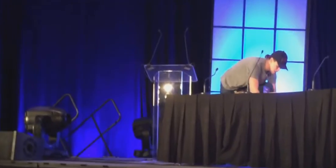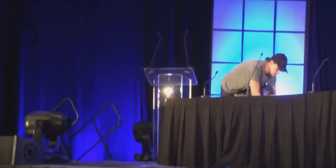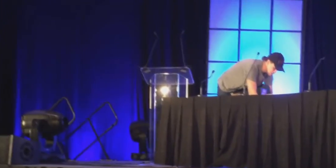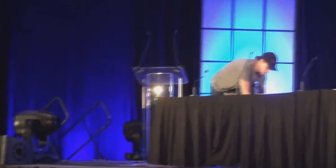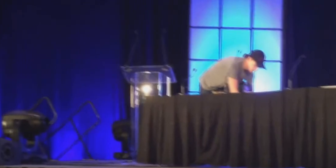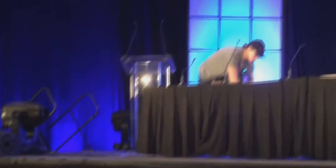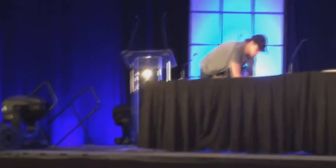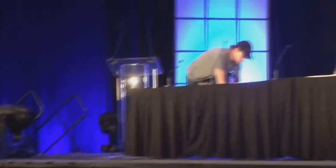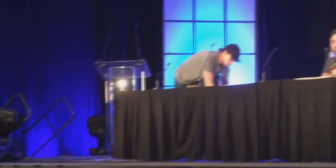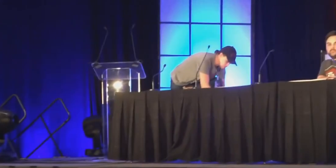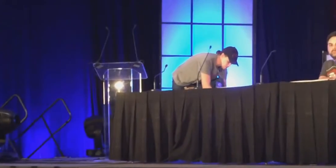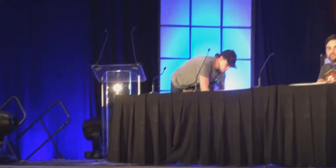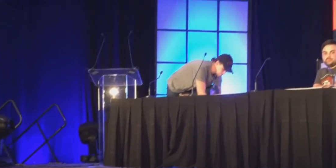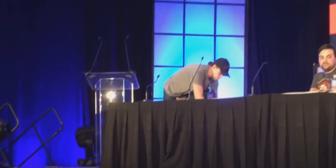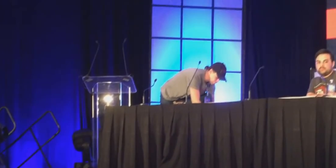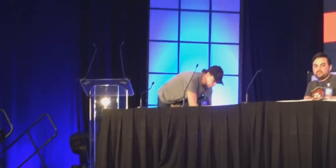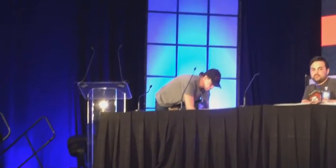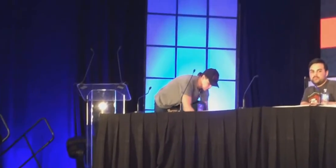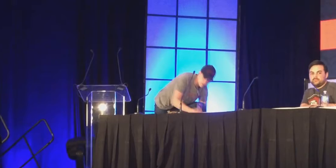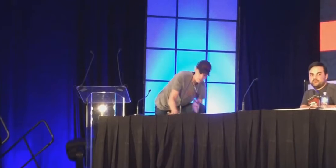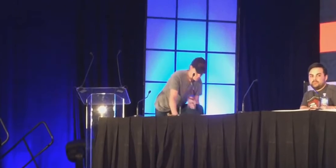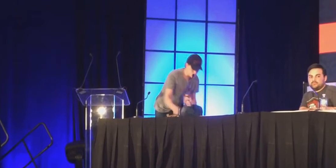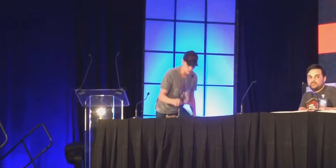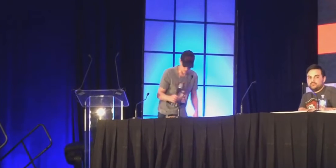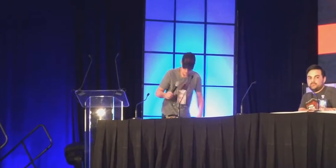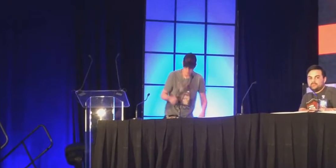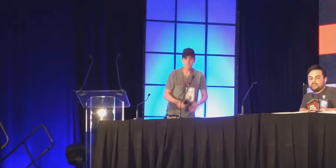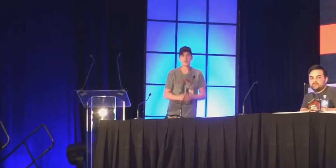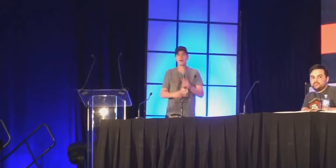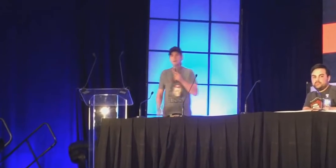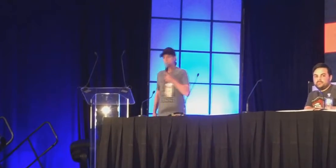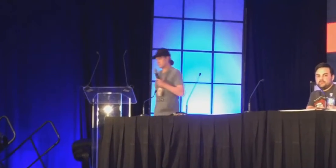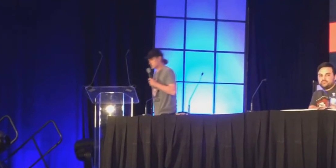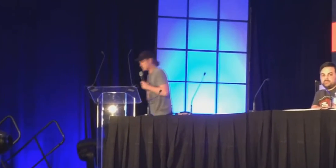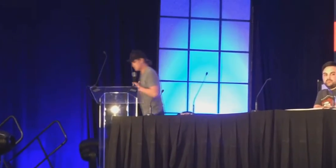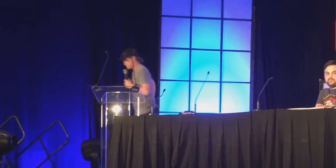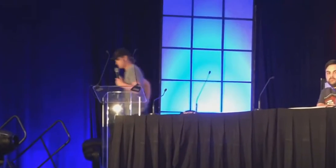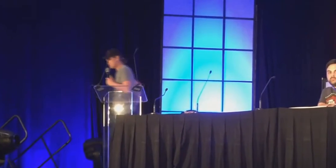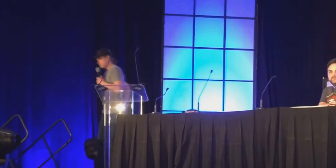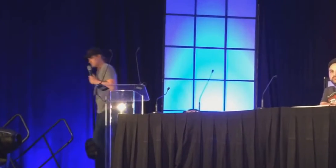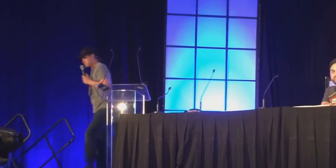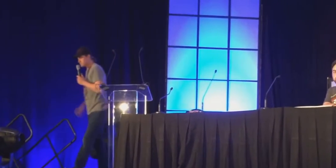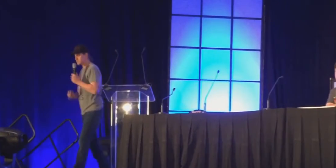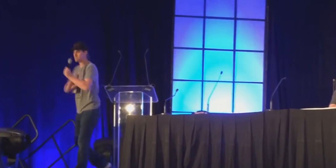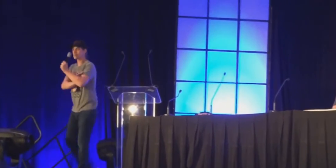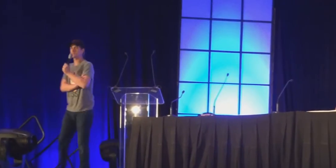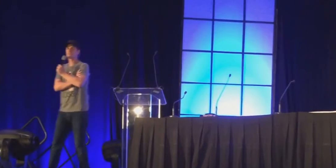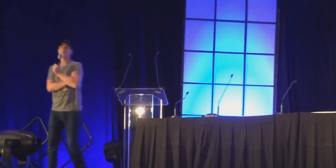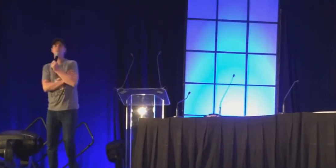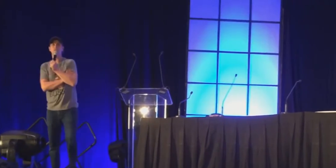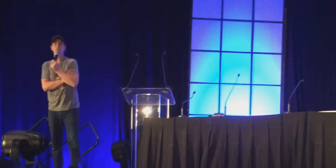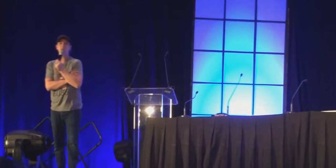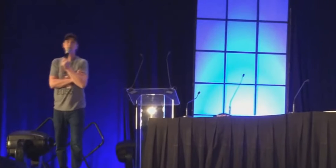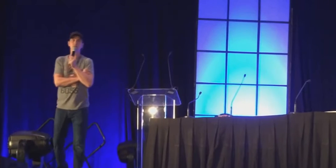overcome. And how does it feel to know that you're actually used as a positive role model in recovery, and the fact that you can go